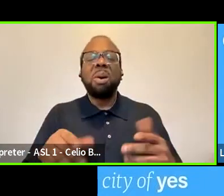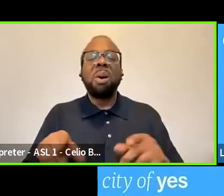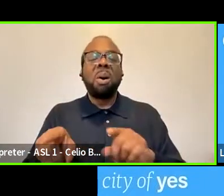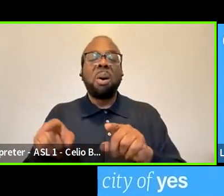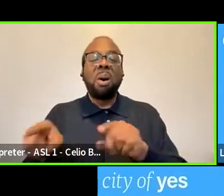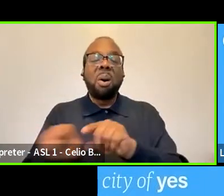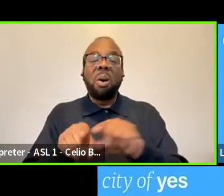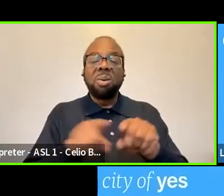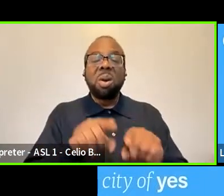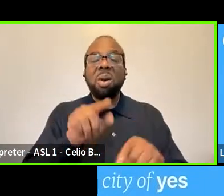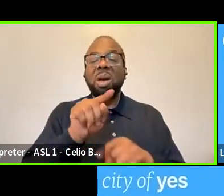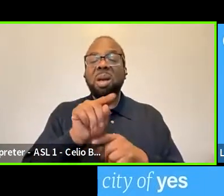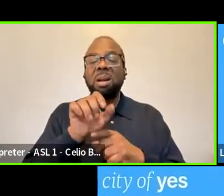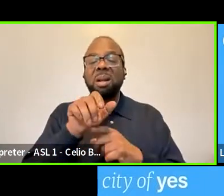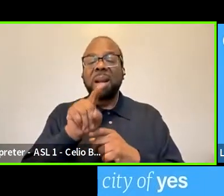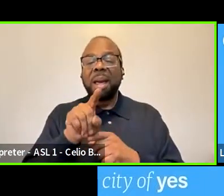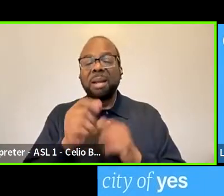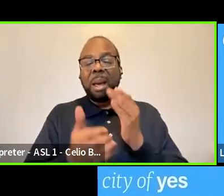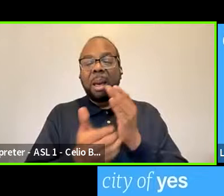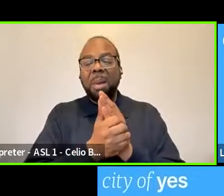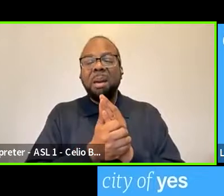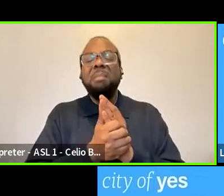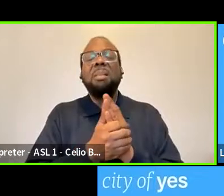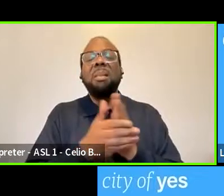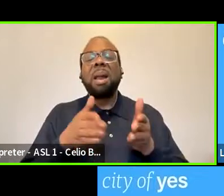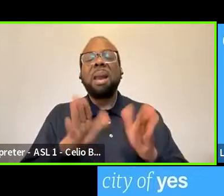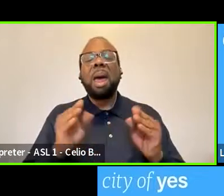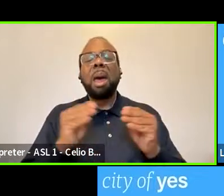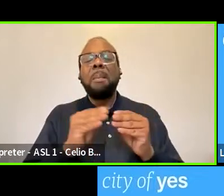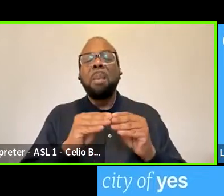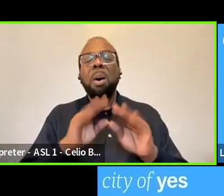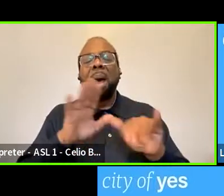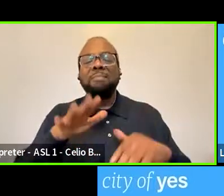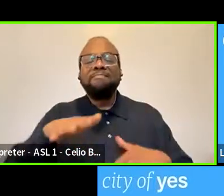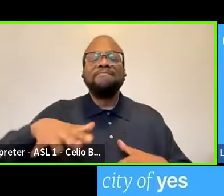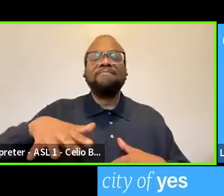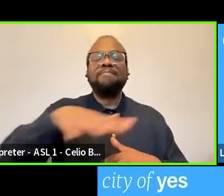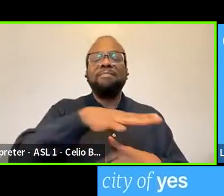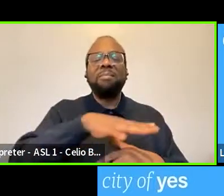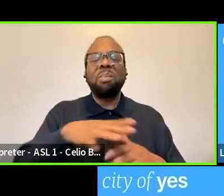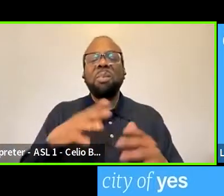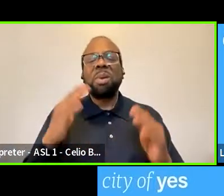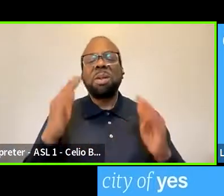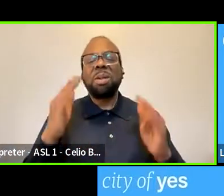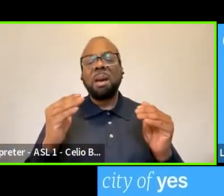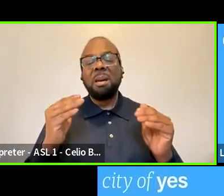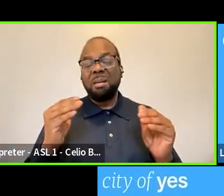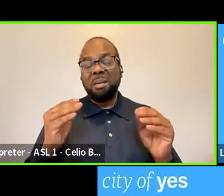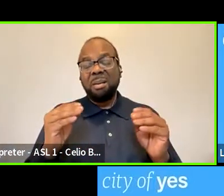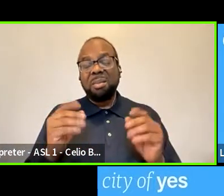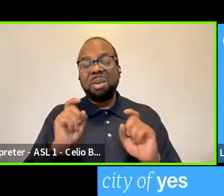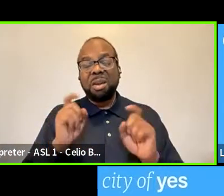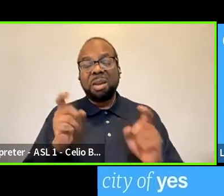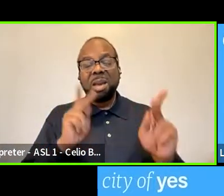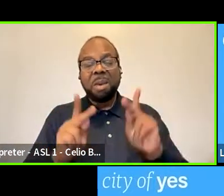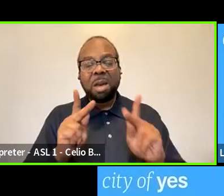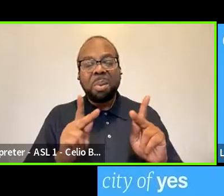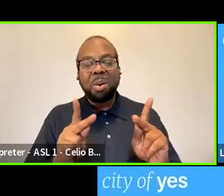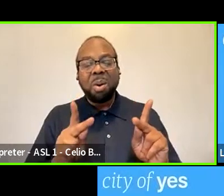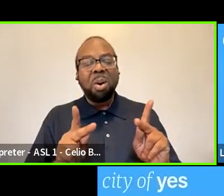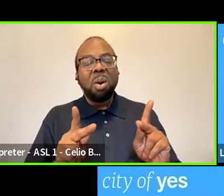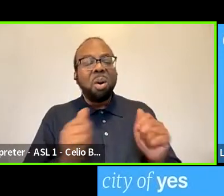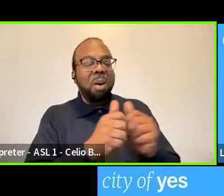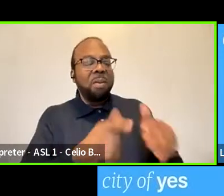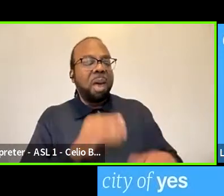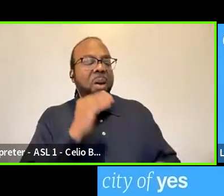while the Tax Amendment seeks to enable a lot more housing overall, we expect a lot of it to house people who are already here, like unhoused folks, people in